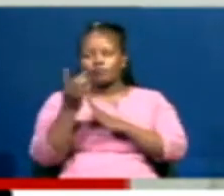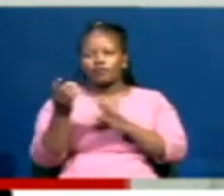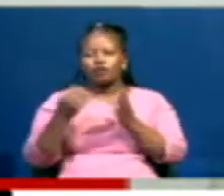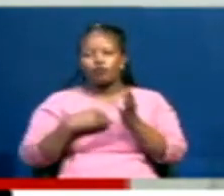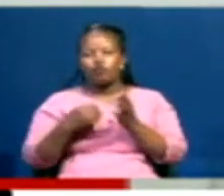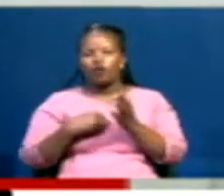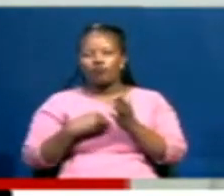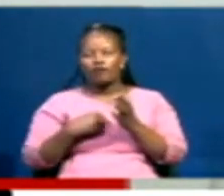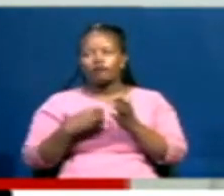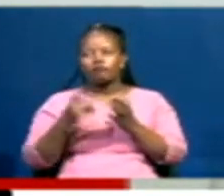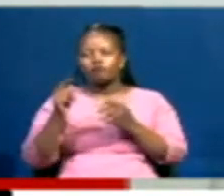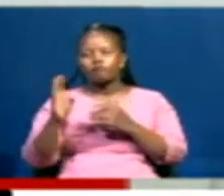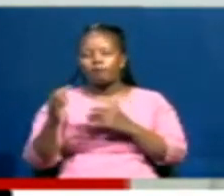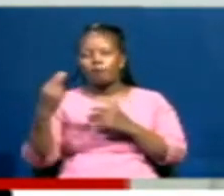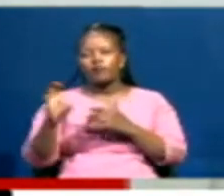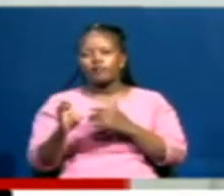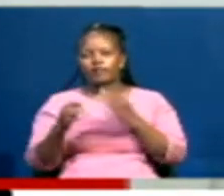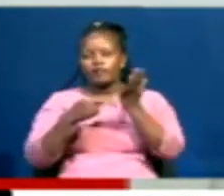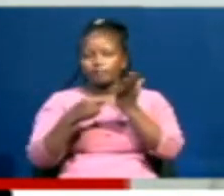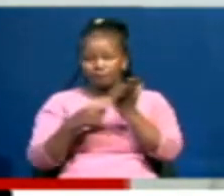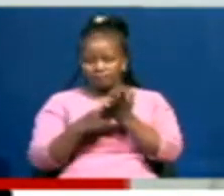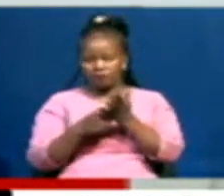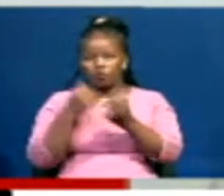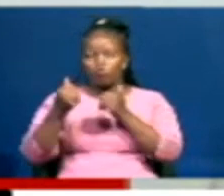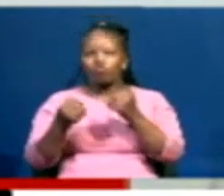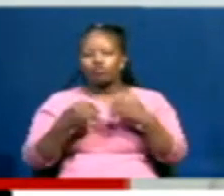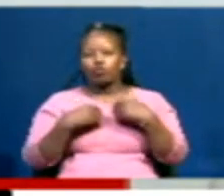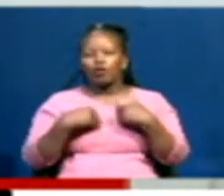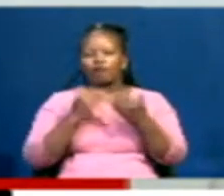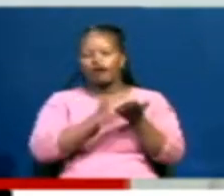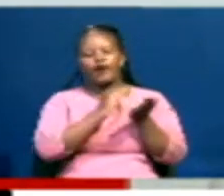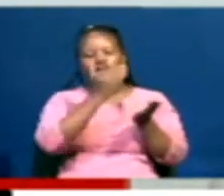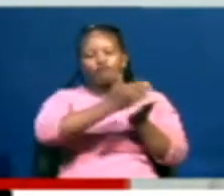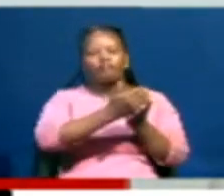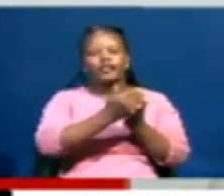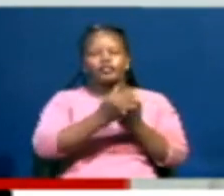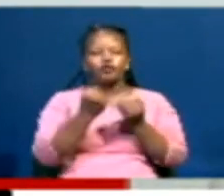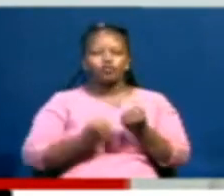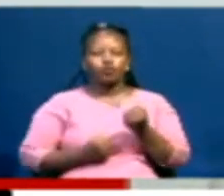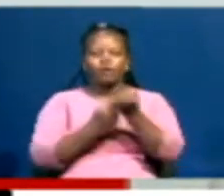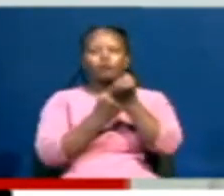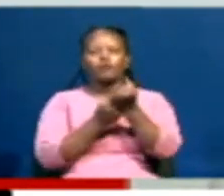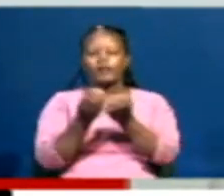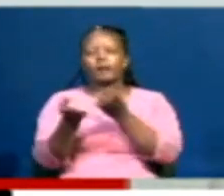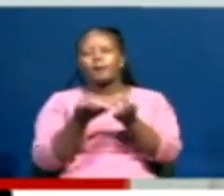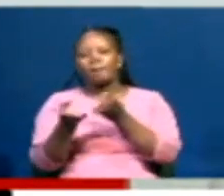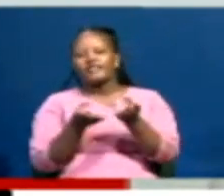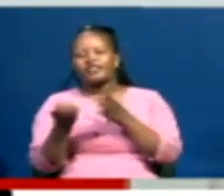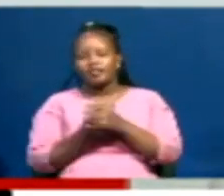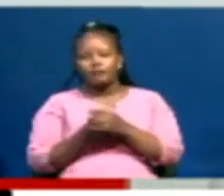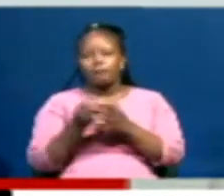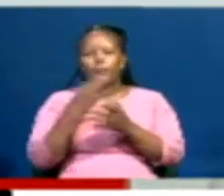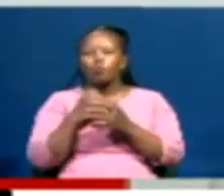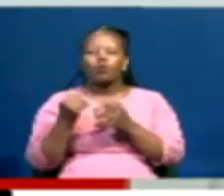tech startup fund, a tech financing fund, a tech innovation fund, to be able to support businesses, both mature businesses